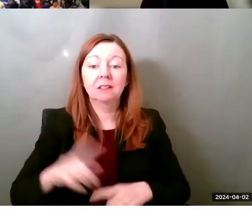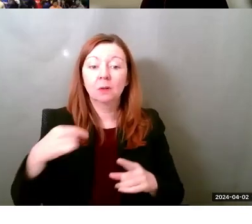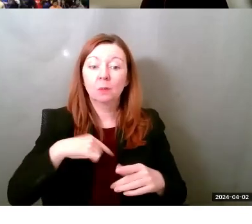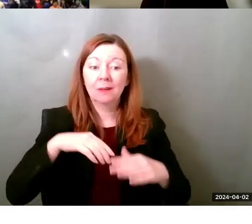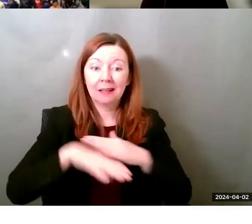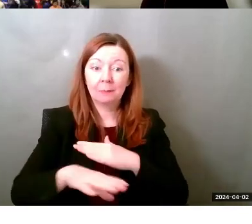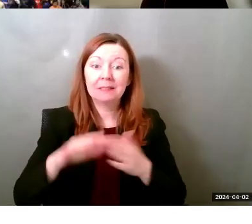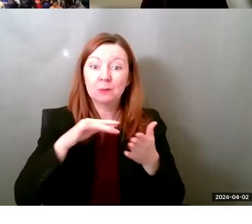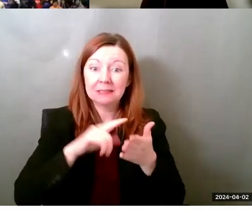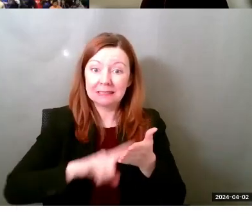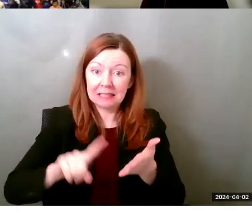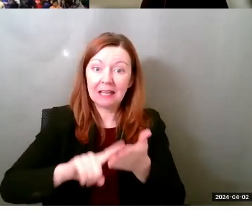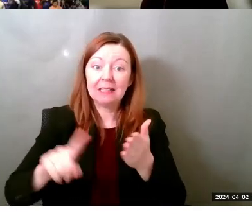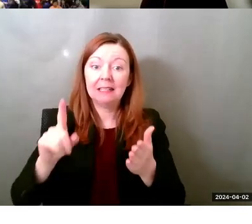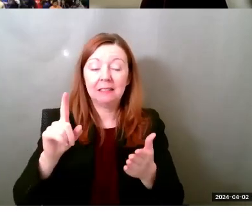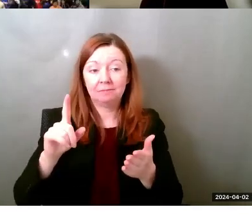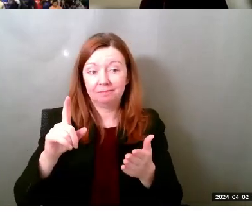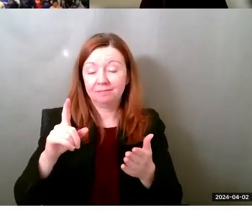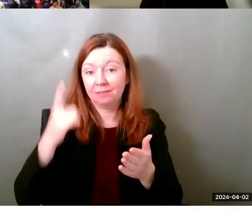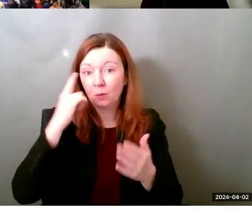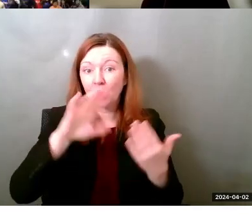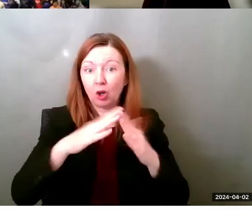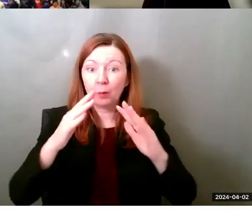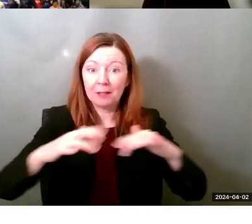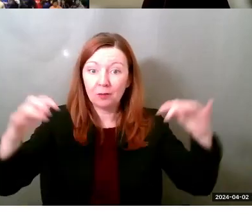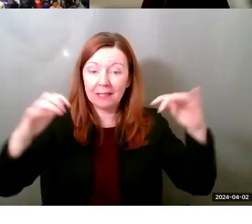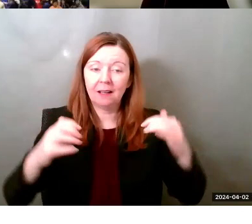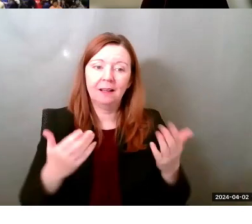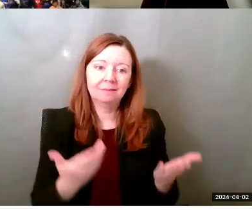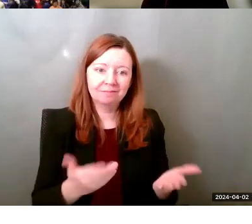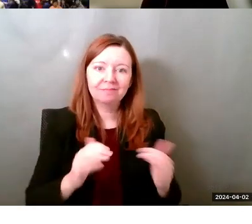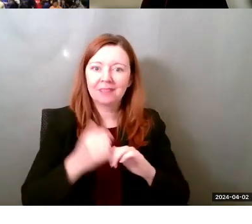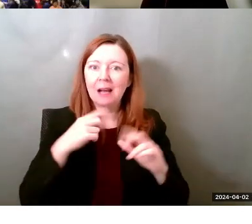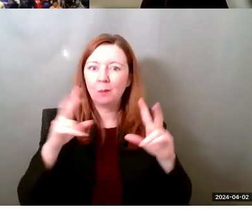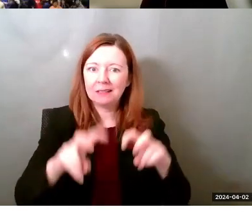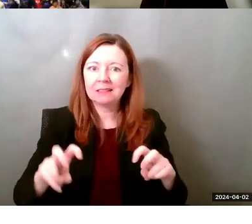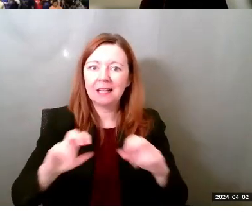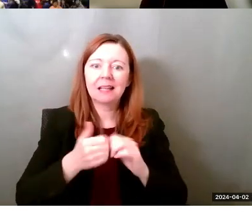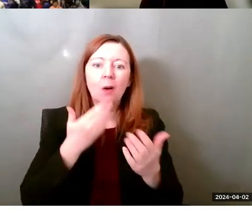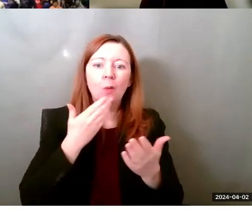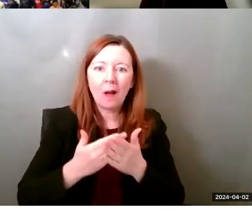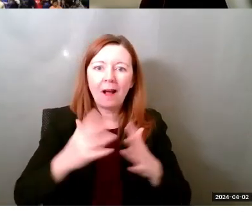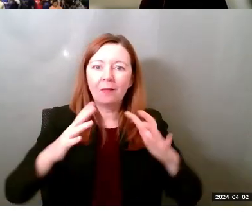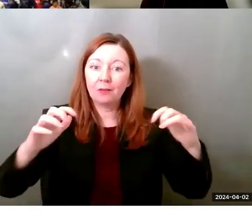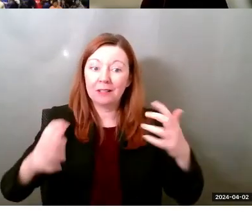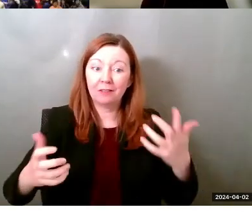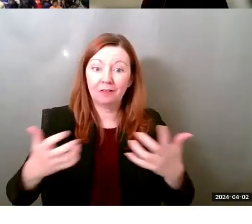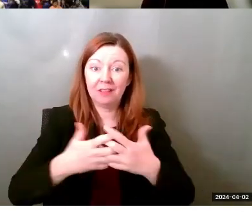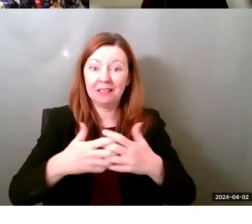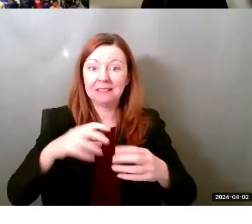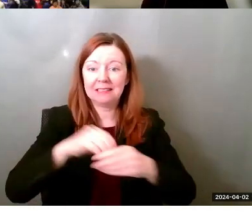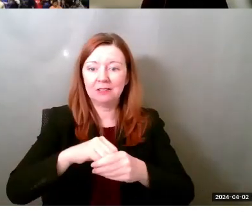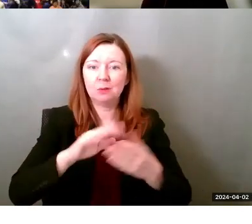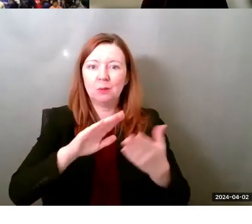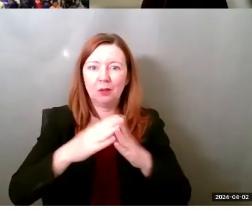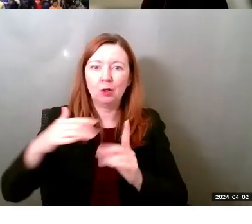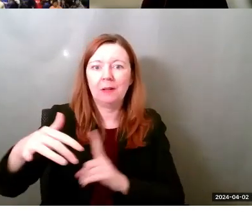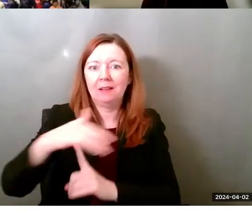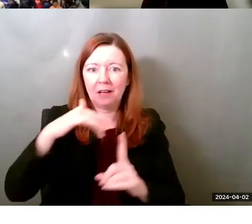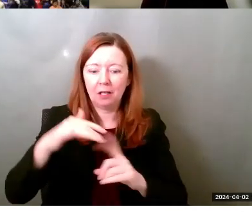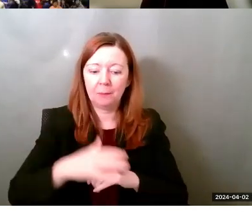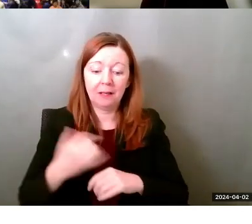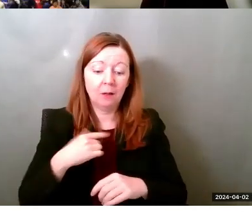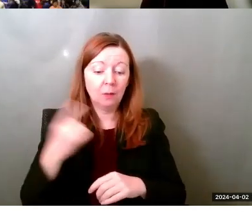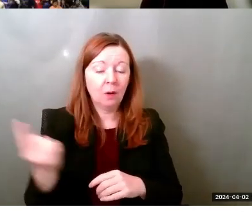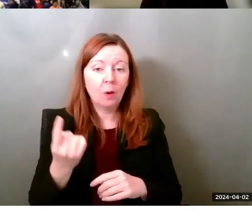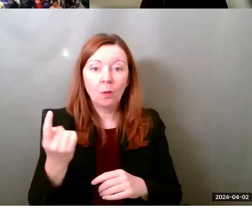into a study to look at an urban arena, these are the ways in which we assess how well the arena fits into the urban environment. And we